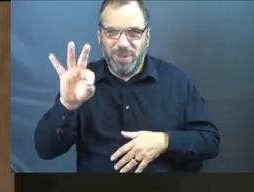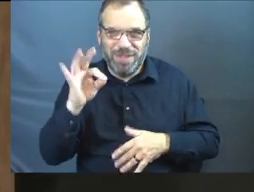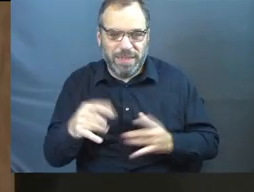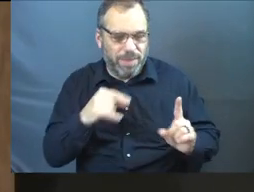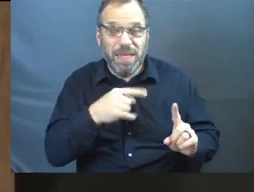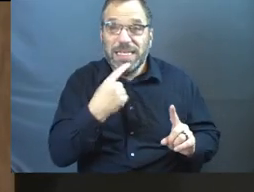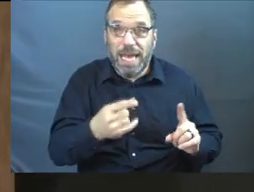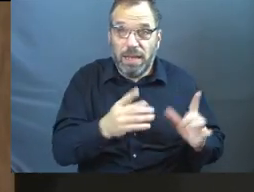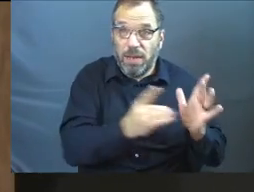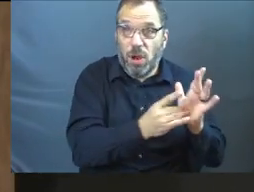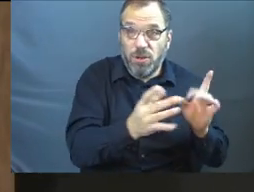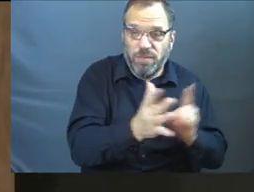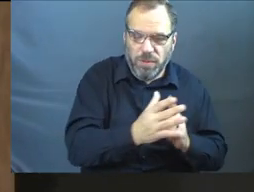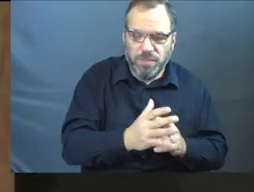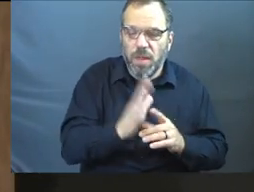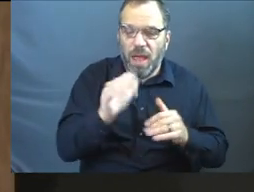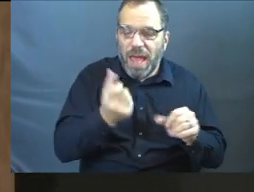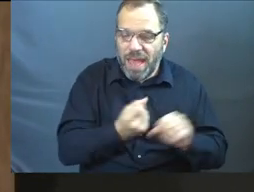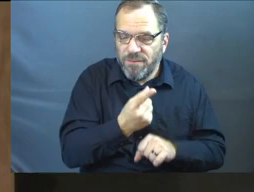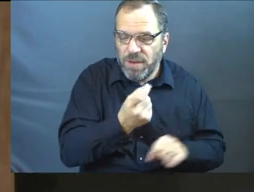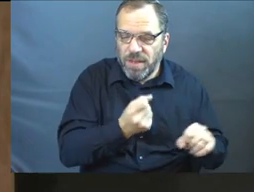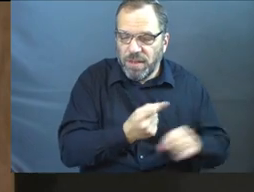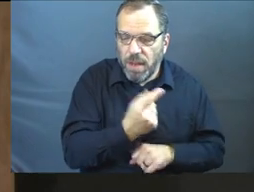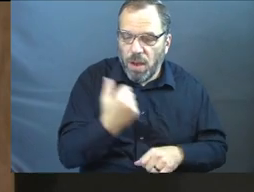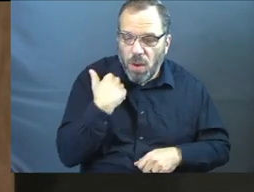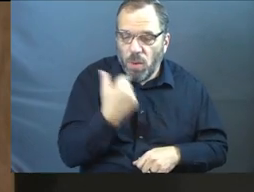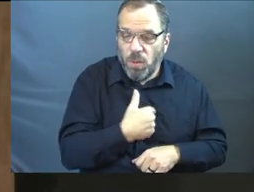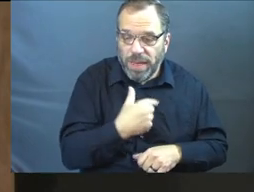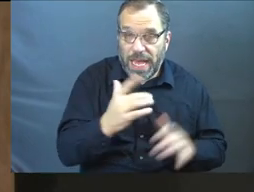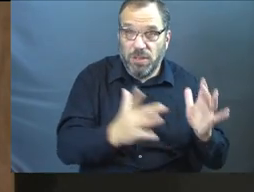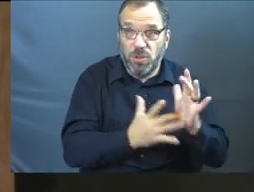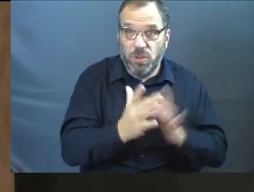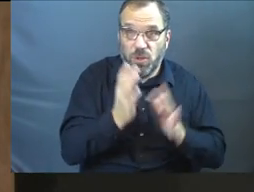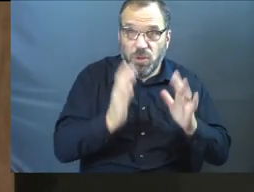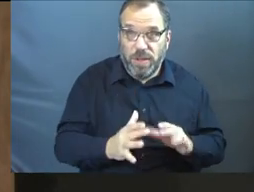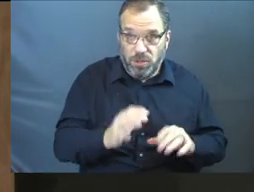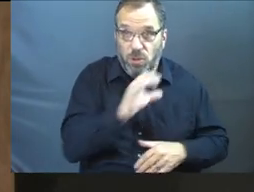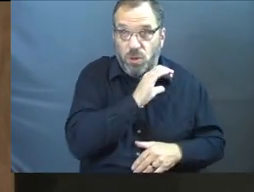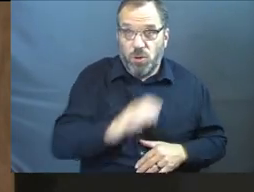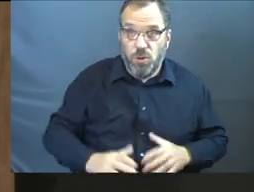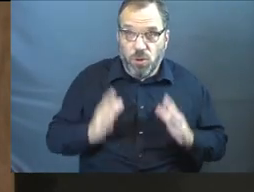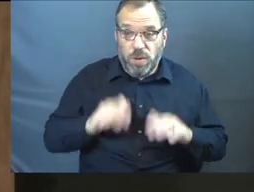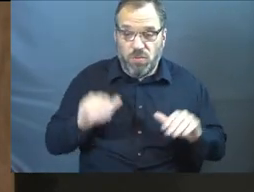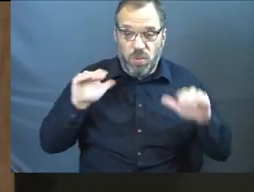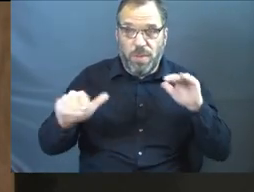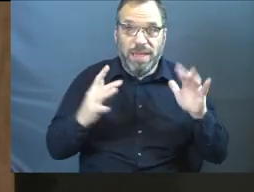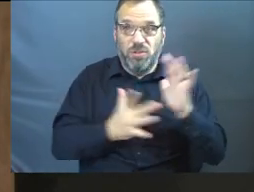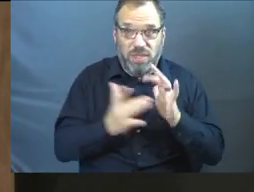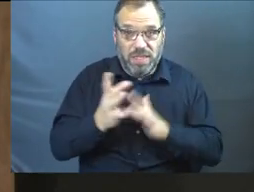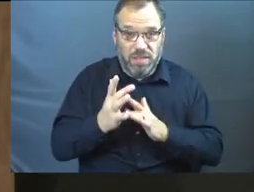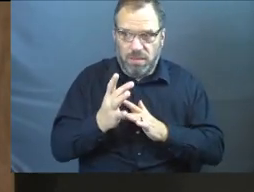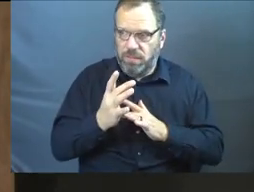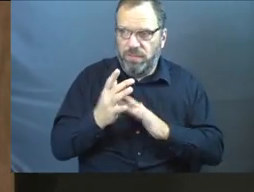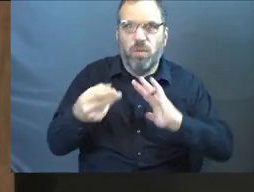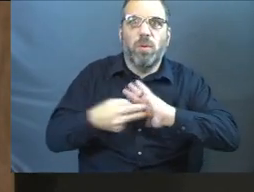here's what it said in this devotional. It said, every year, we as Christians like to remind everyone that Jesus is the reason for the season,